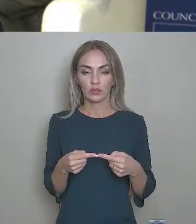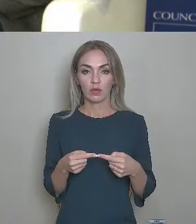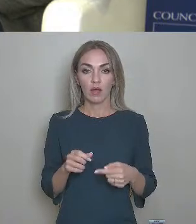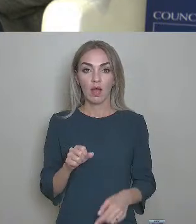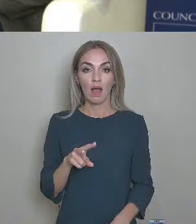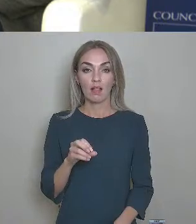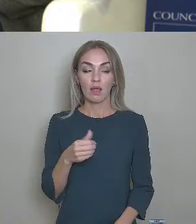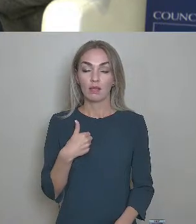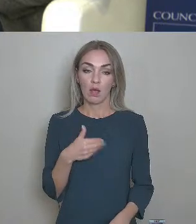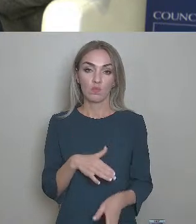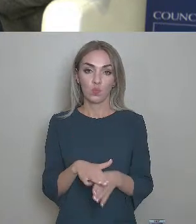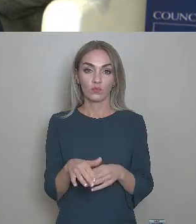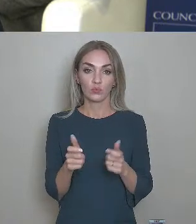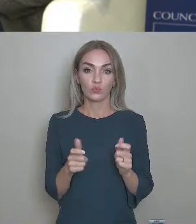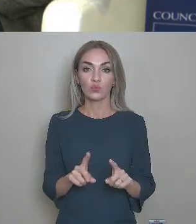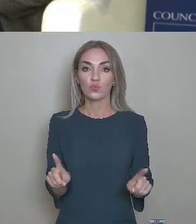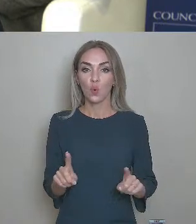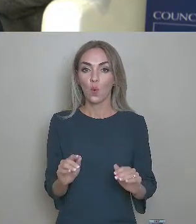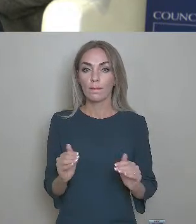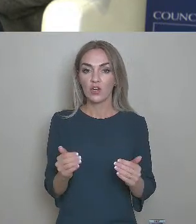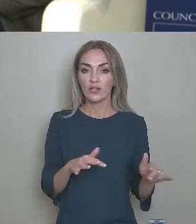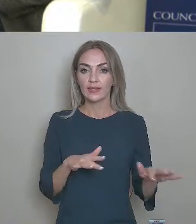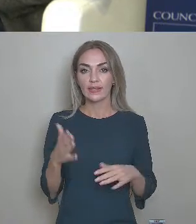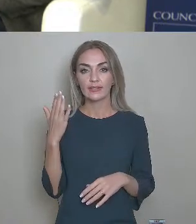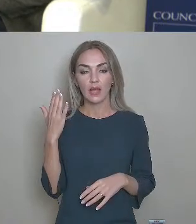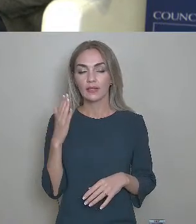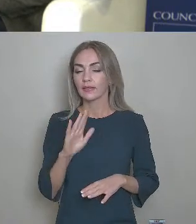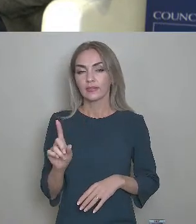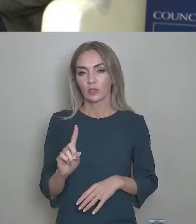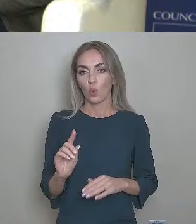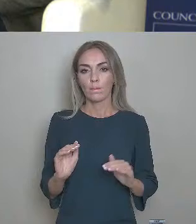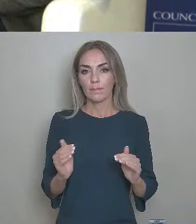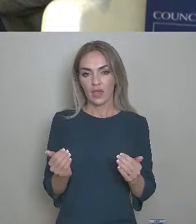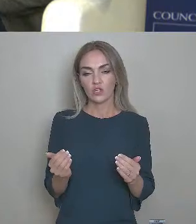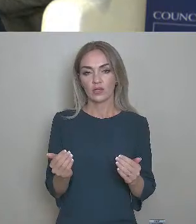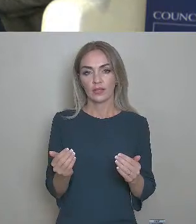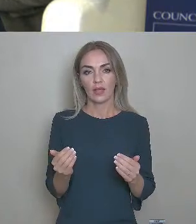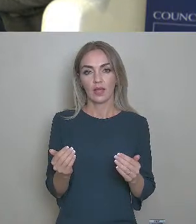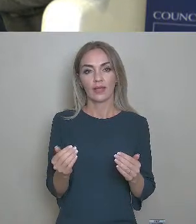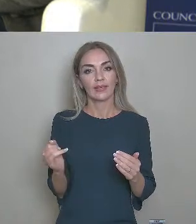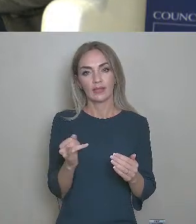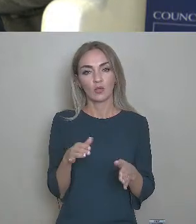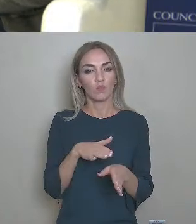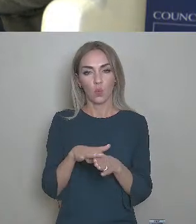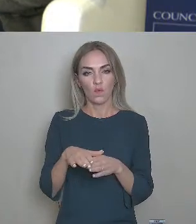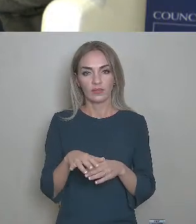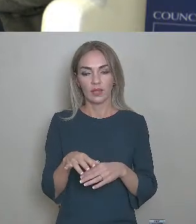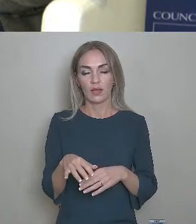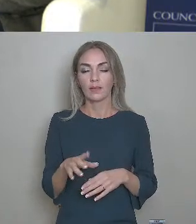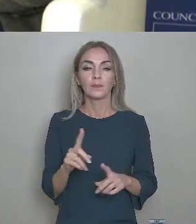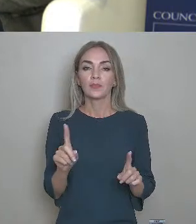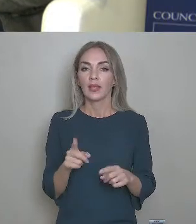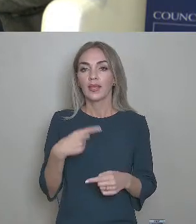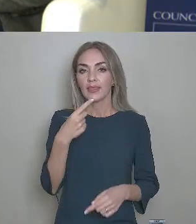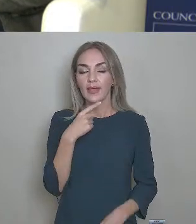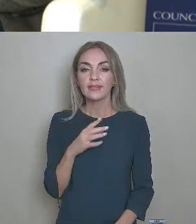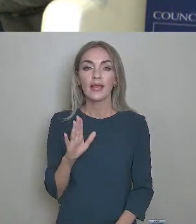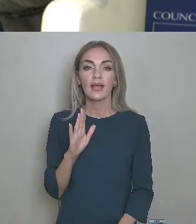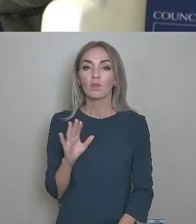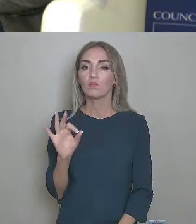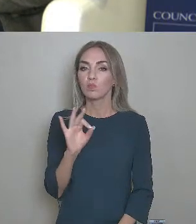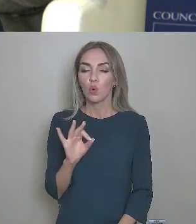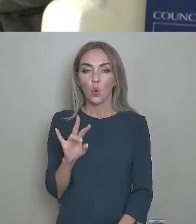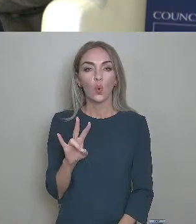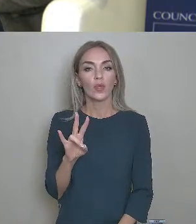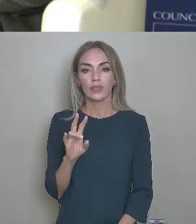accurate information on that. Fully agree with Volodymyr that limited capacity and a lack of legal capacity, these are different things.